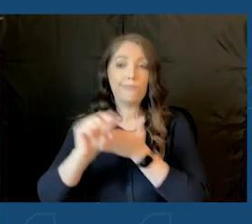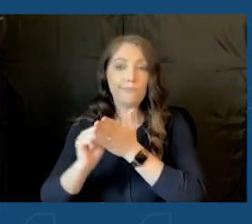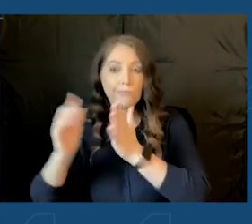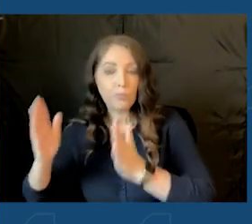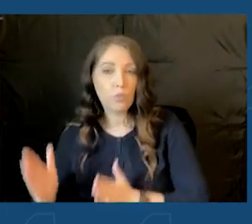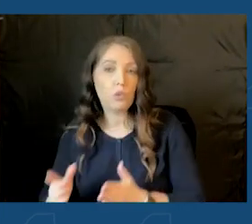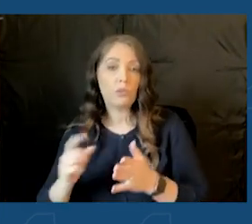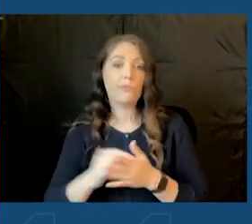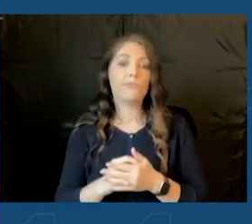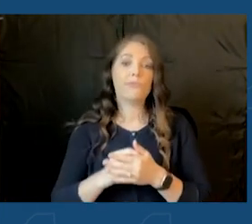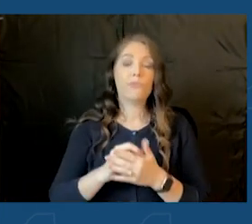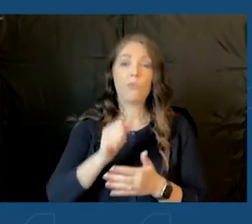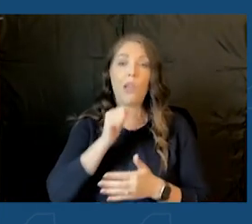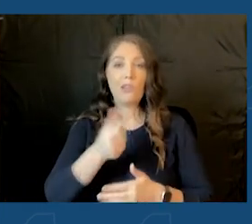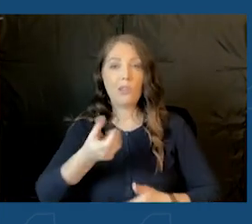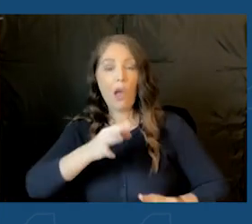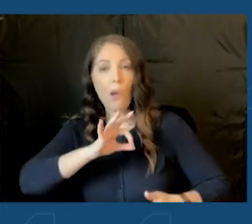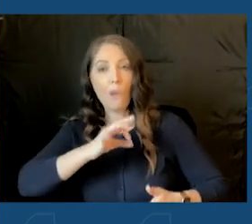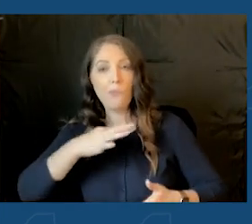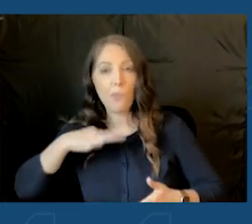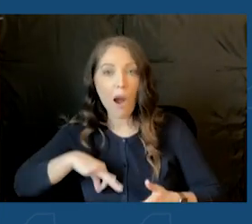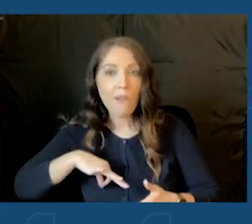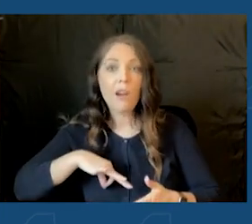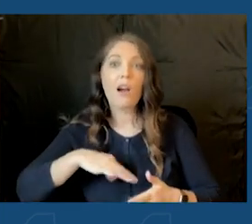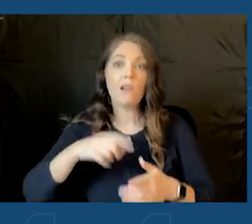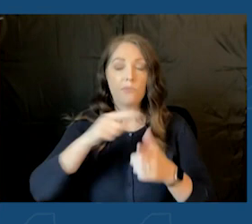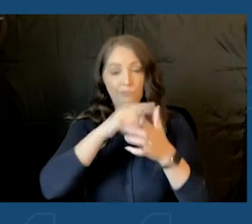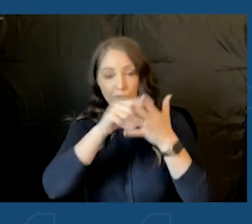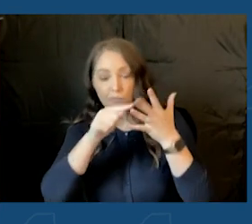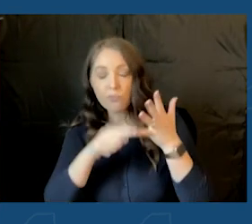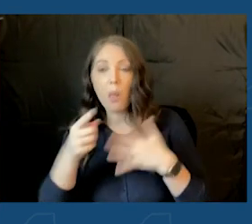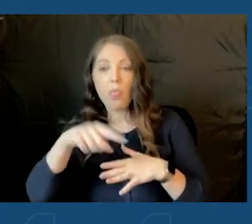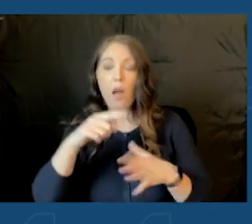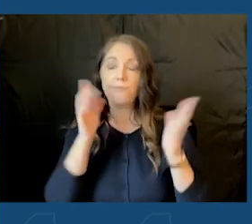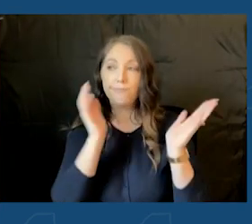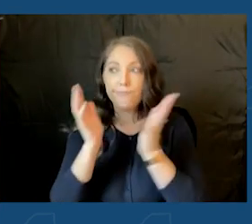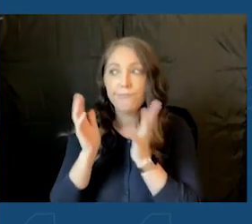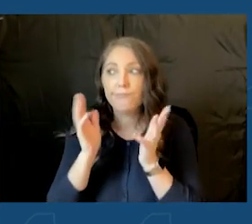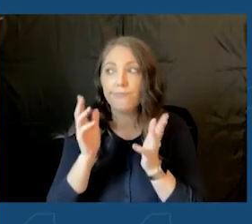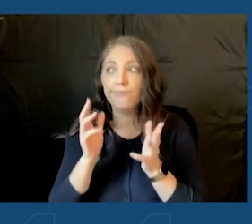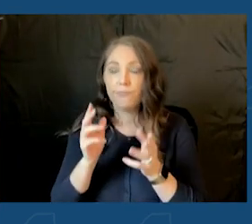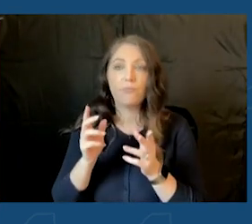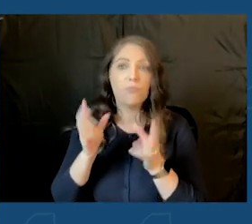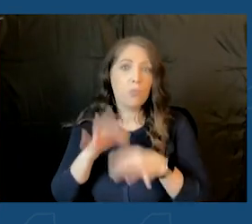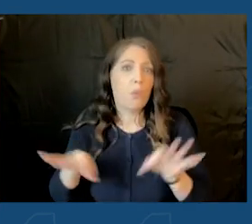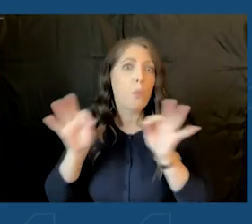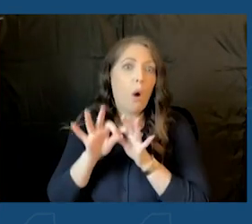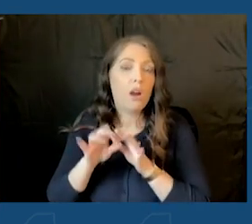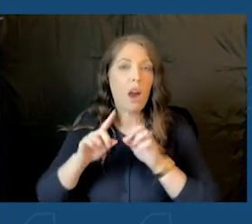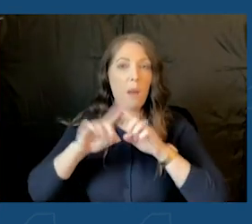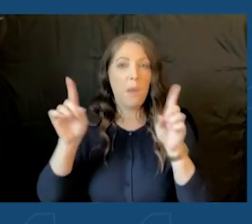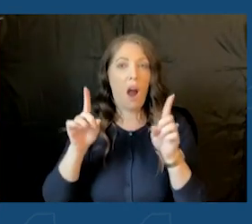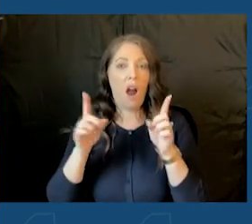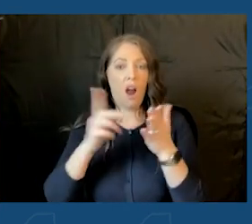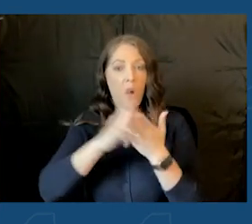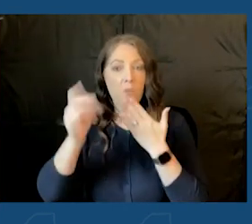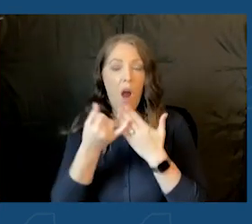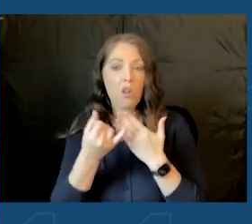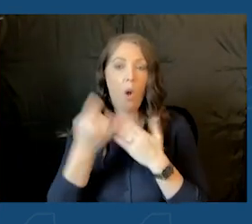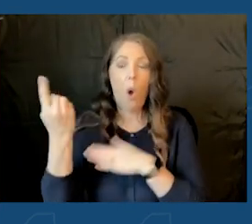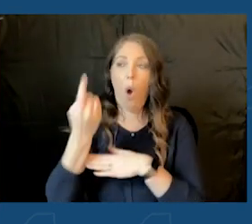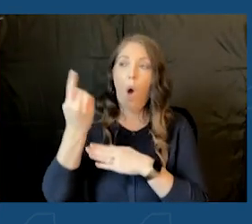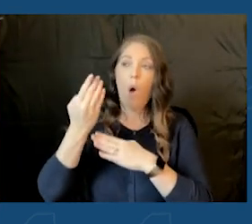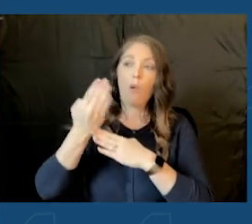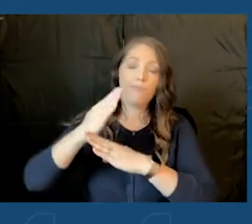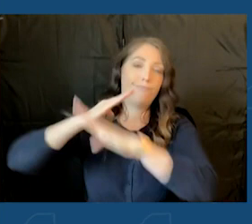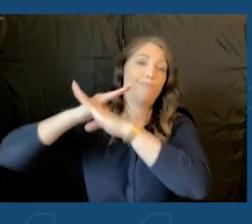Reich Foundation, talked about the urgency of building the third track. But the project was always blocked by people in power. They didn't care